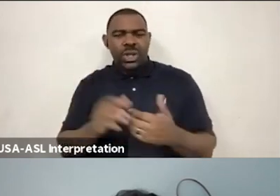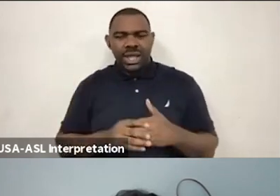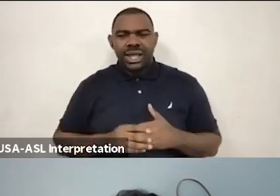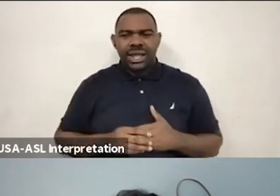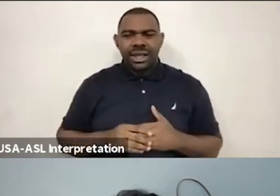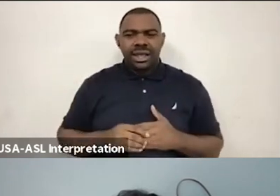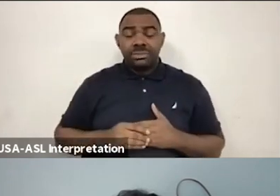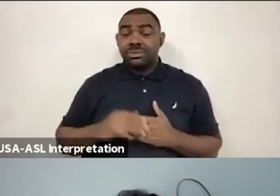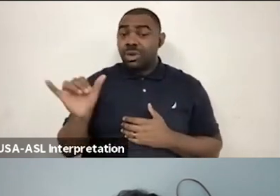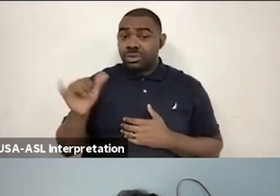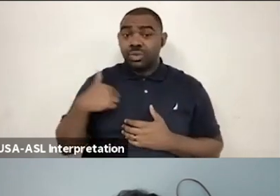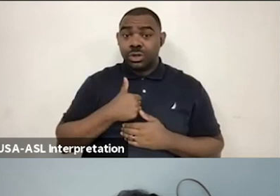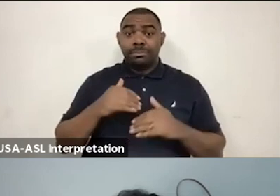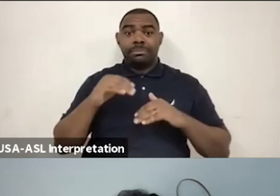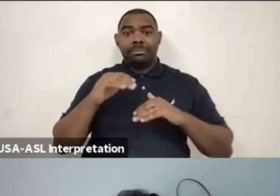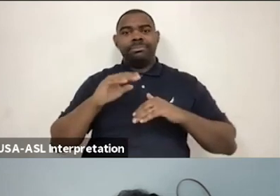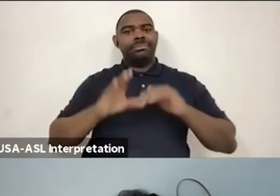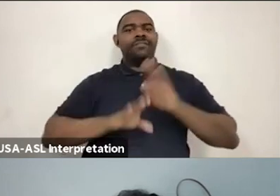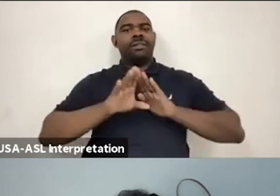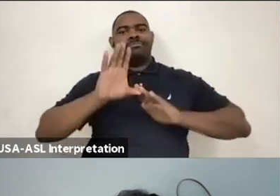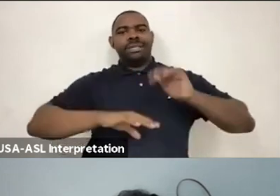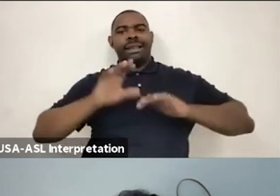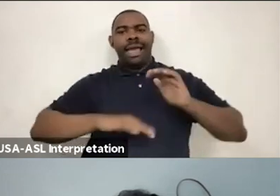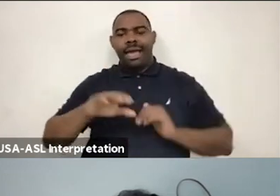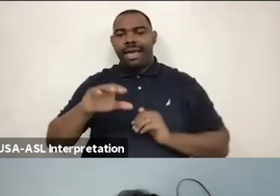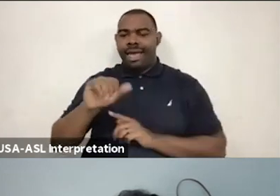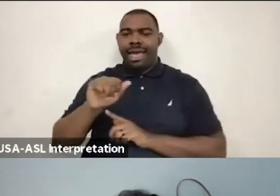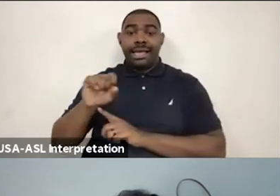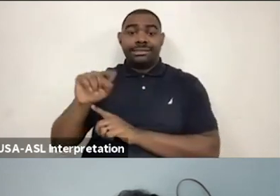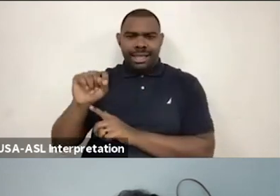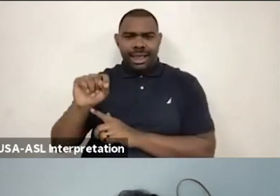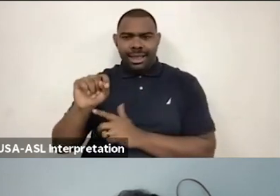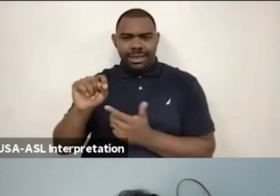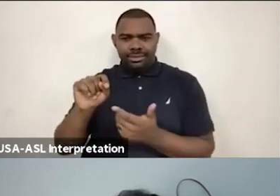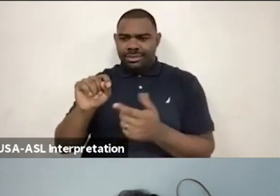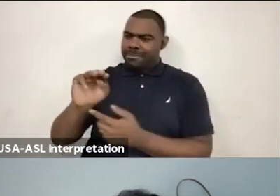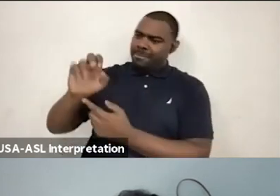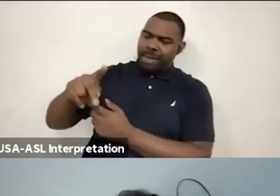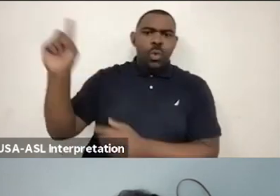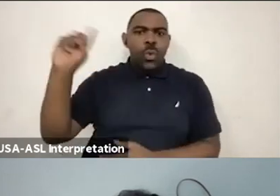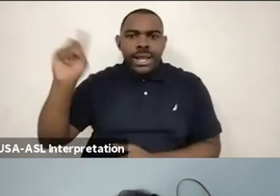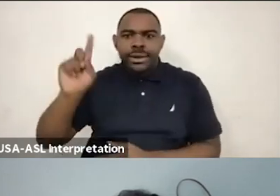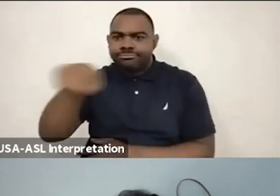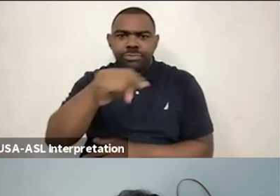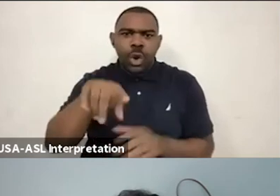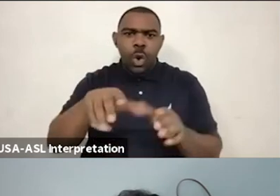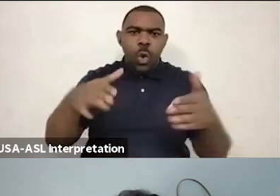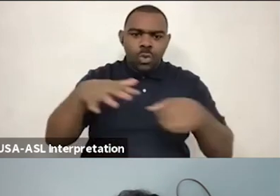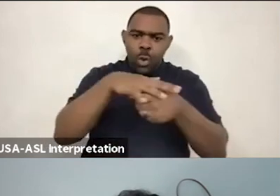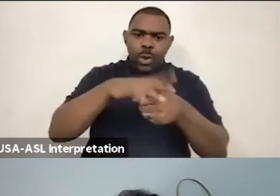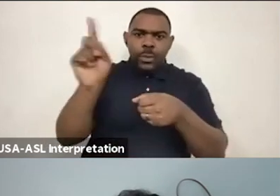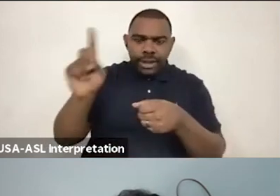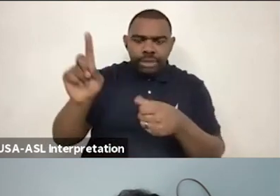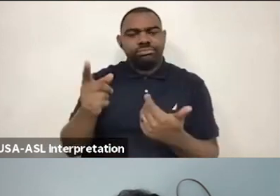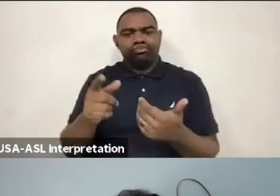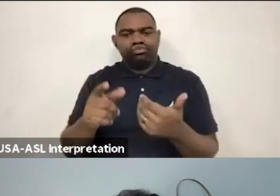towards. And we're also building an asset map so that people can find them. That's